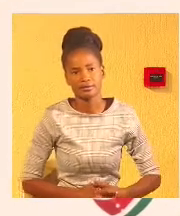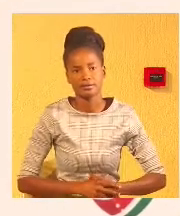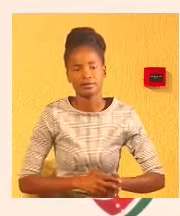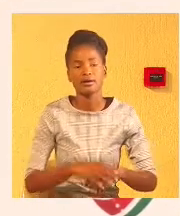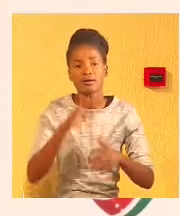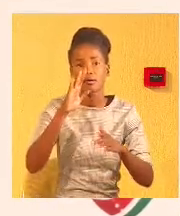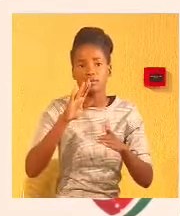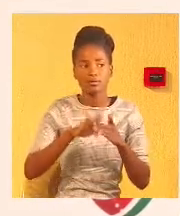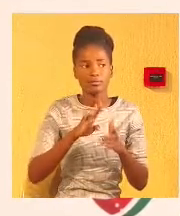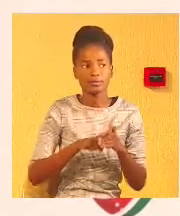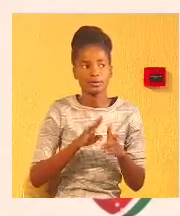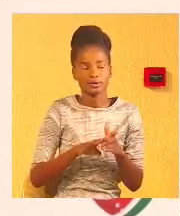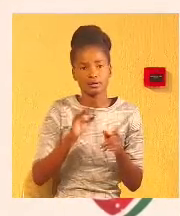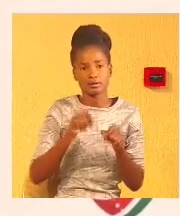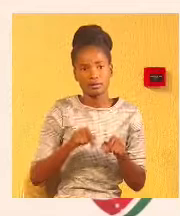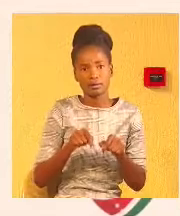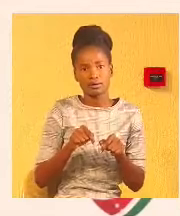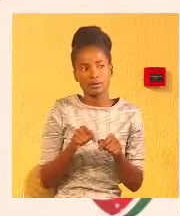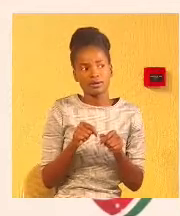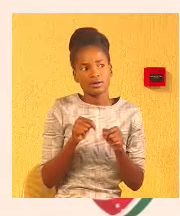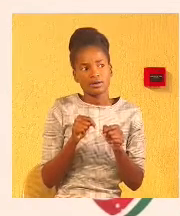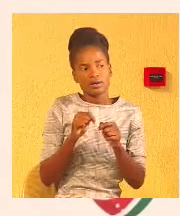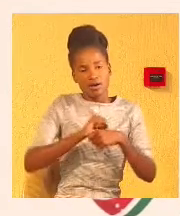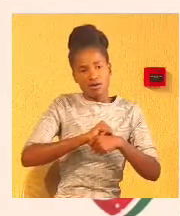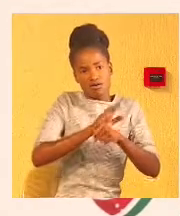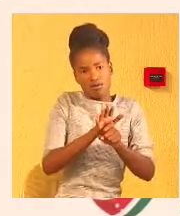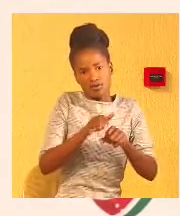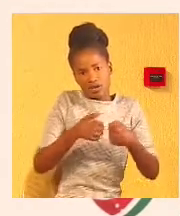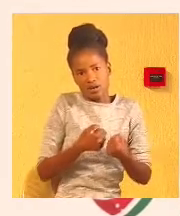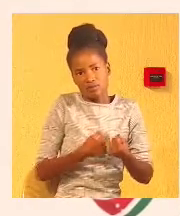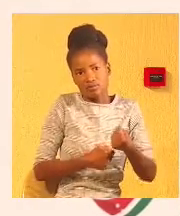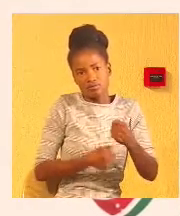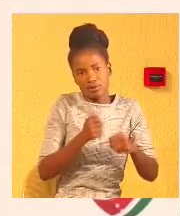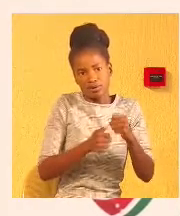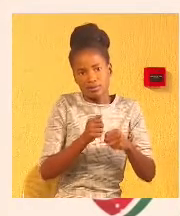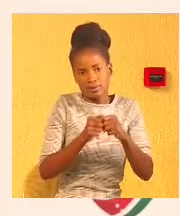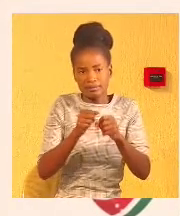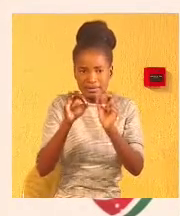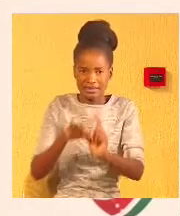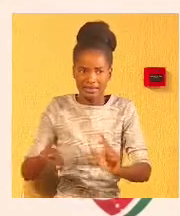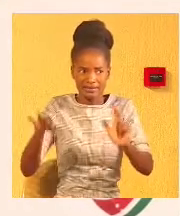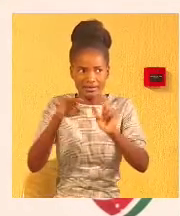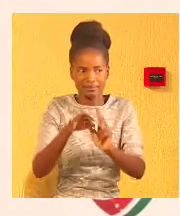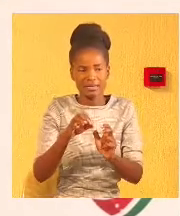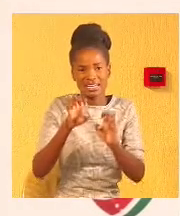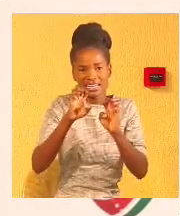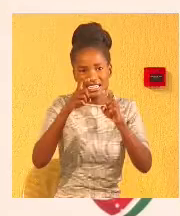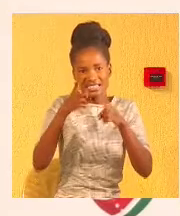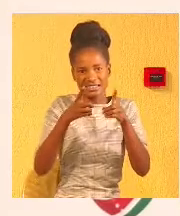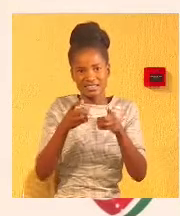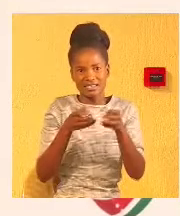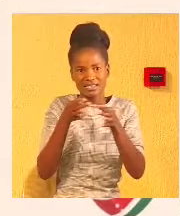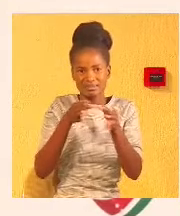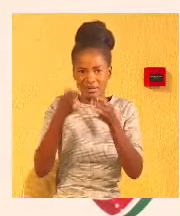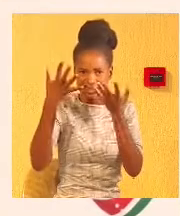in terms of now the impact on our farmers, the ED has said many of them, but I just